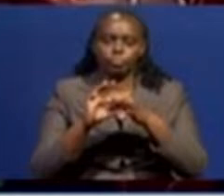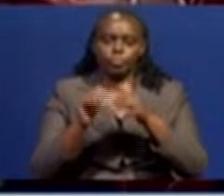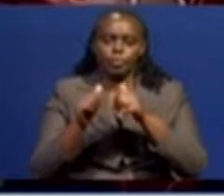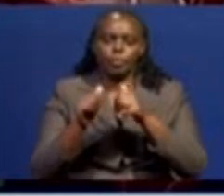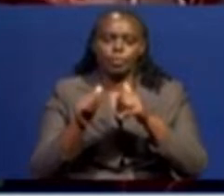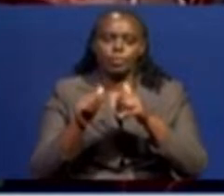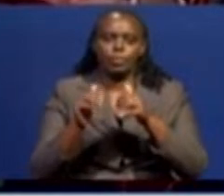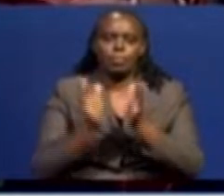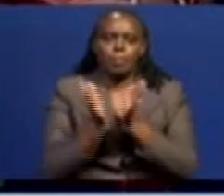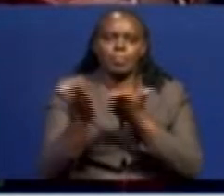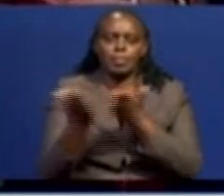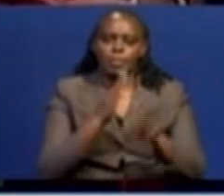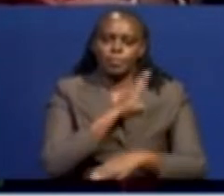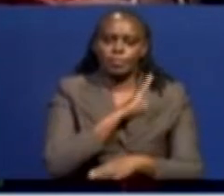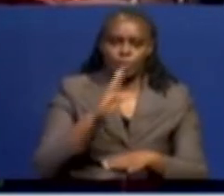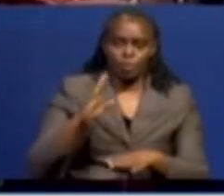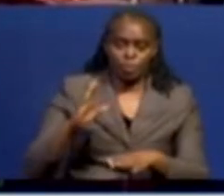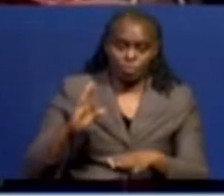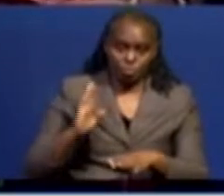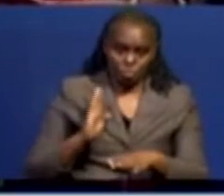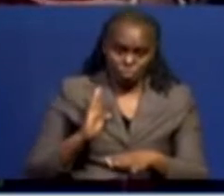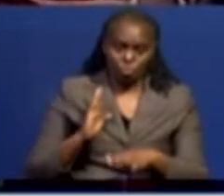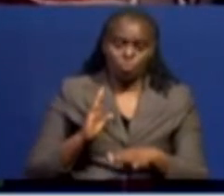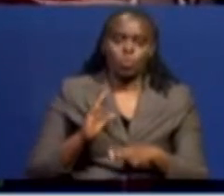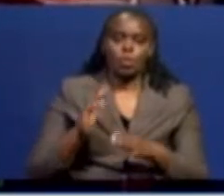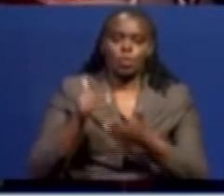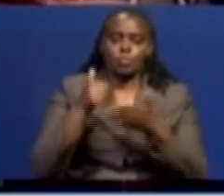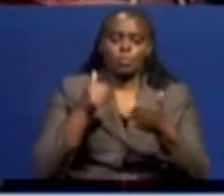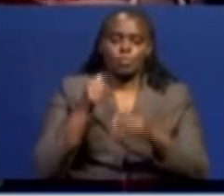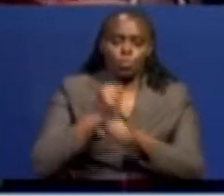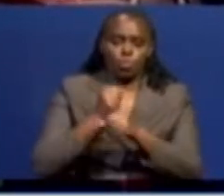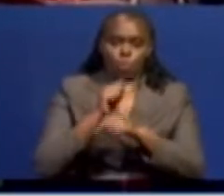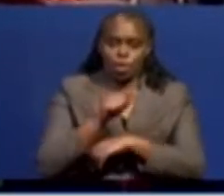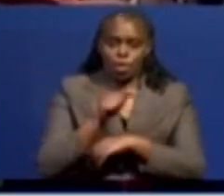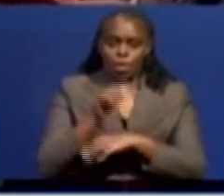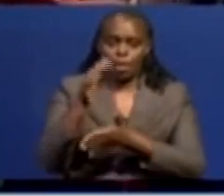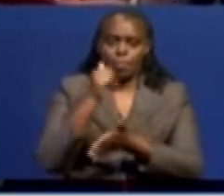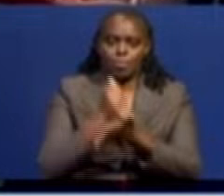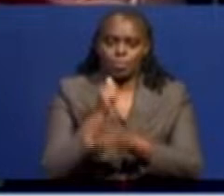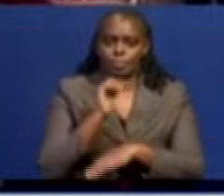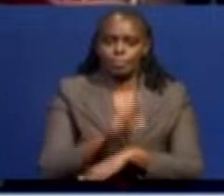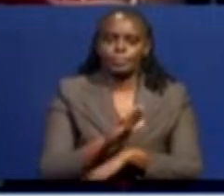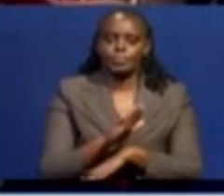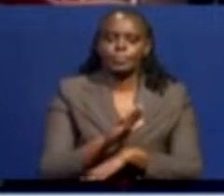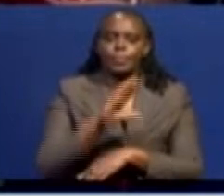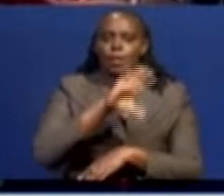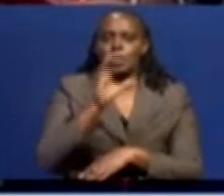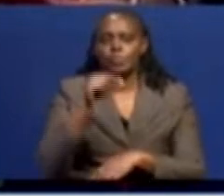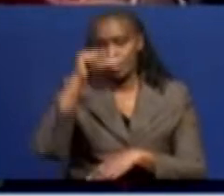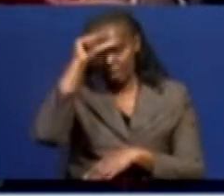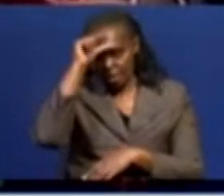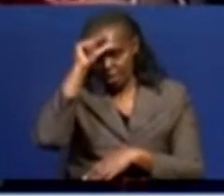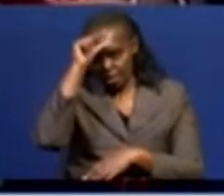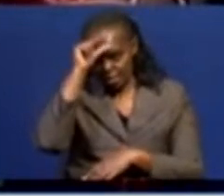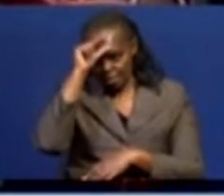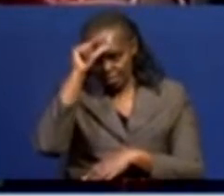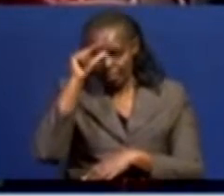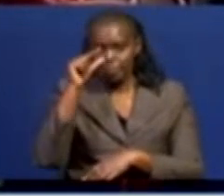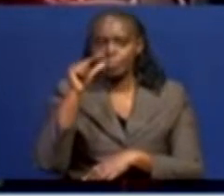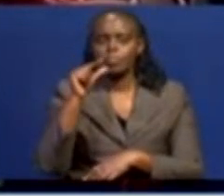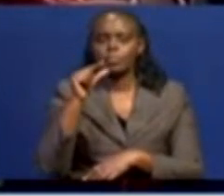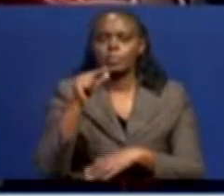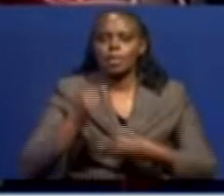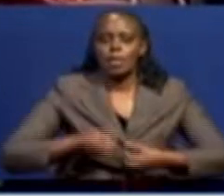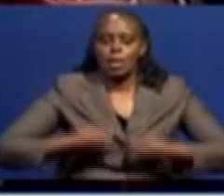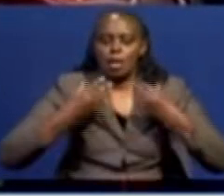your position in the County Public Service before assuming this role in your appointment. The County Government